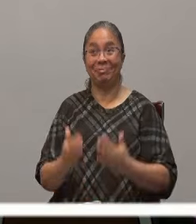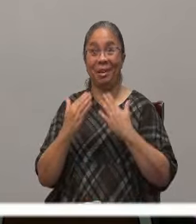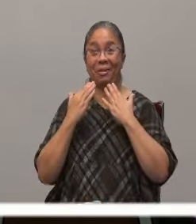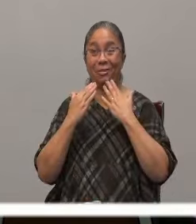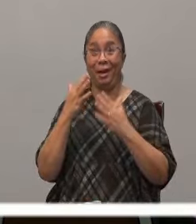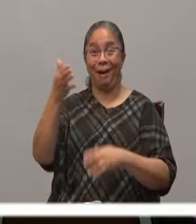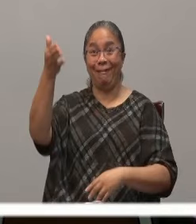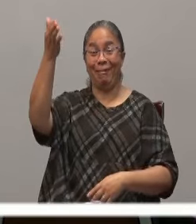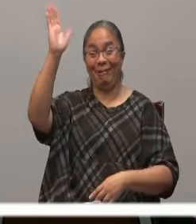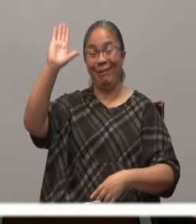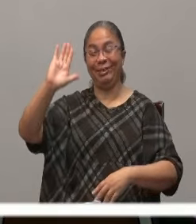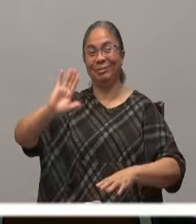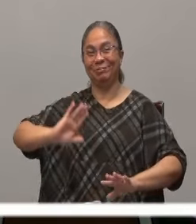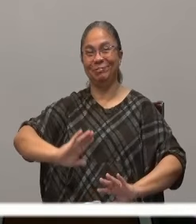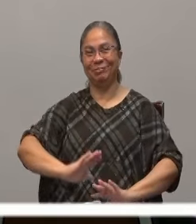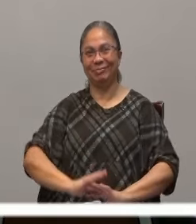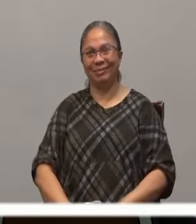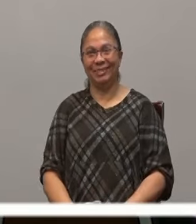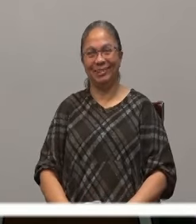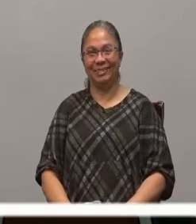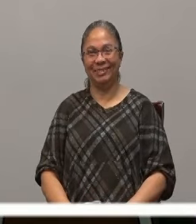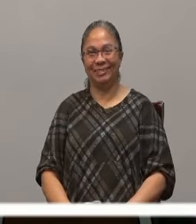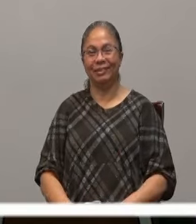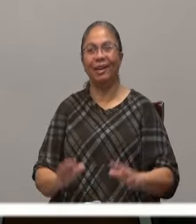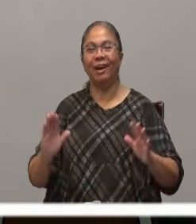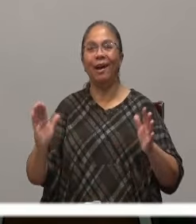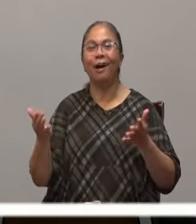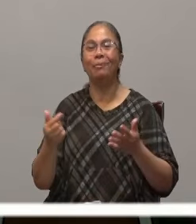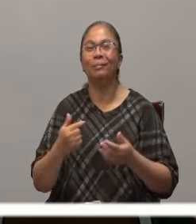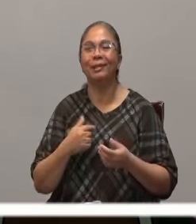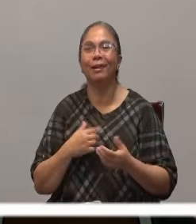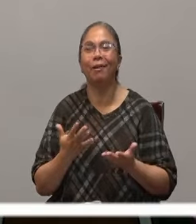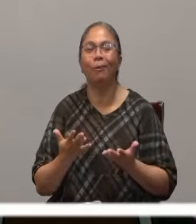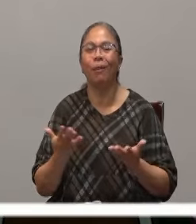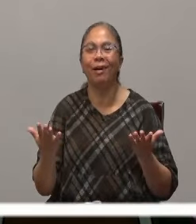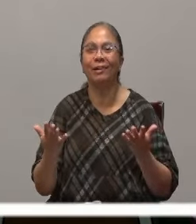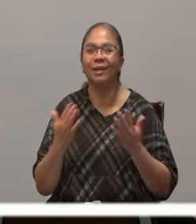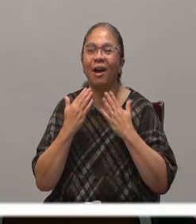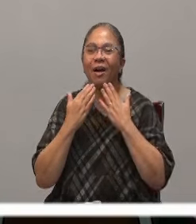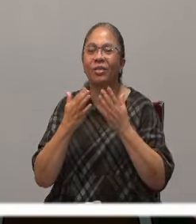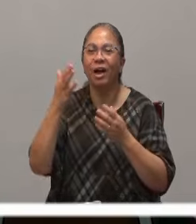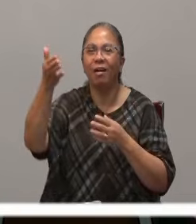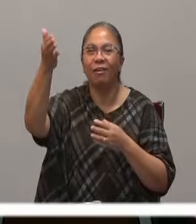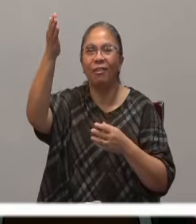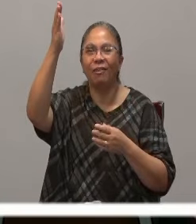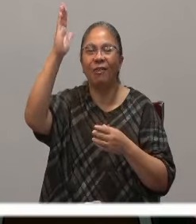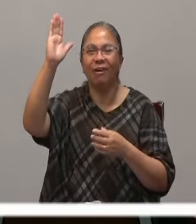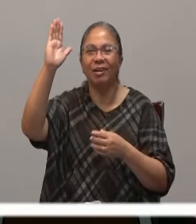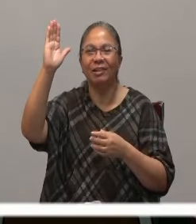Thank God. Oh God, are you helping? Thank God.